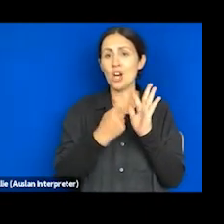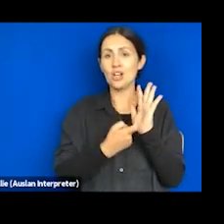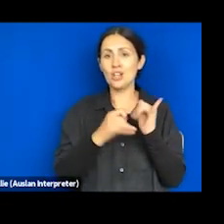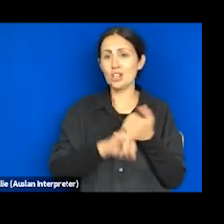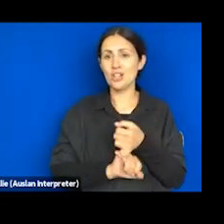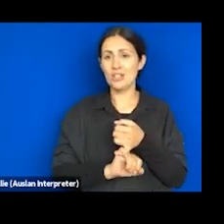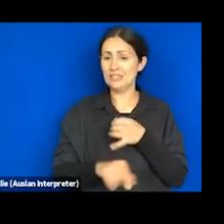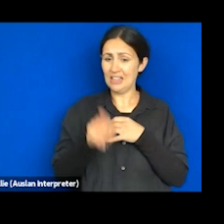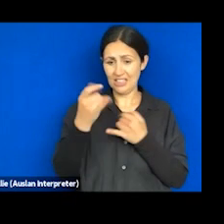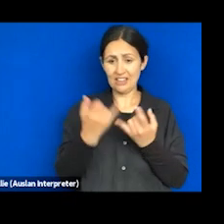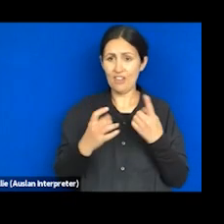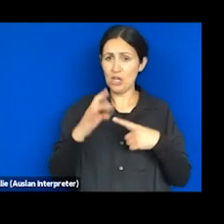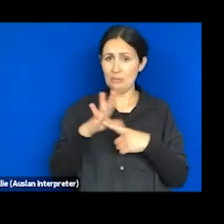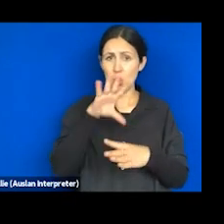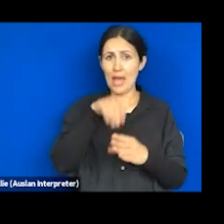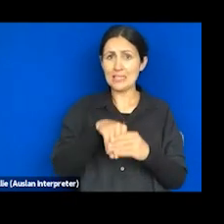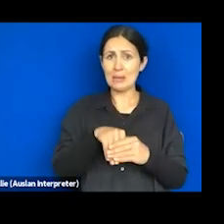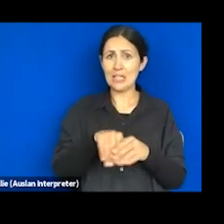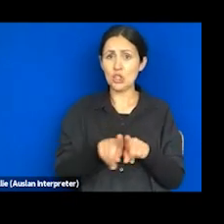really important aspects as well.